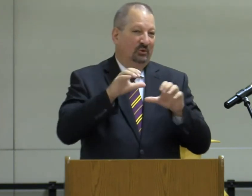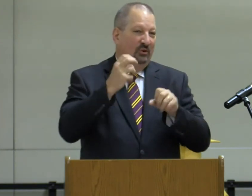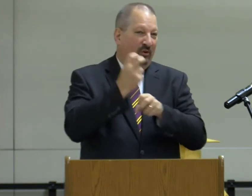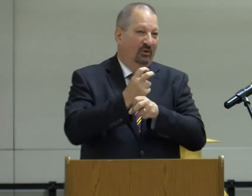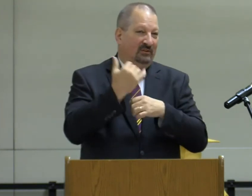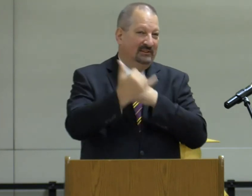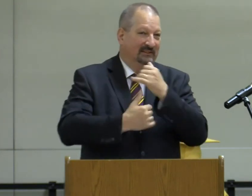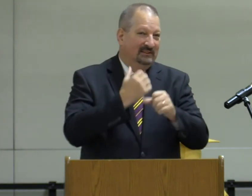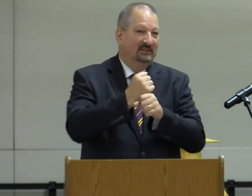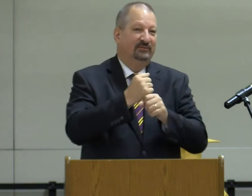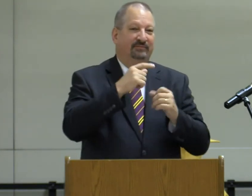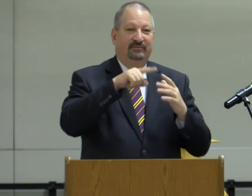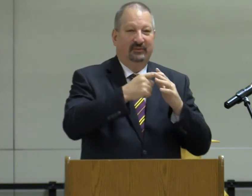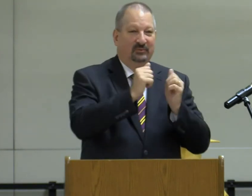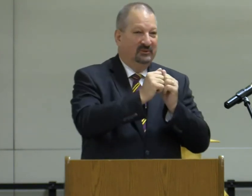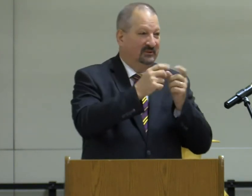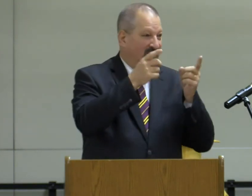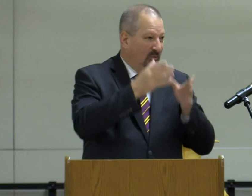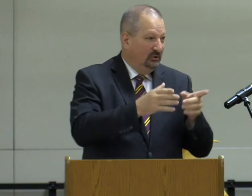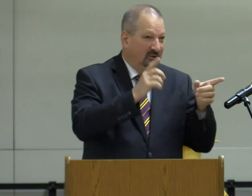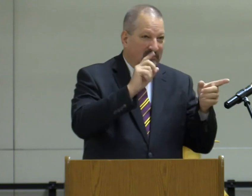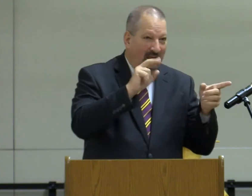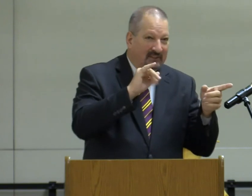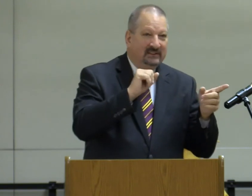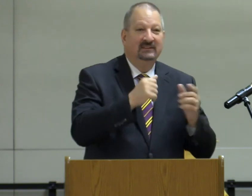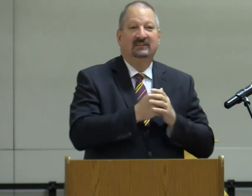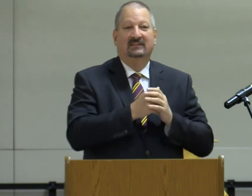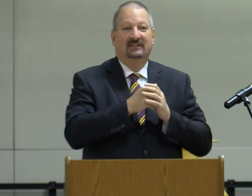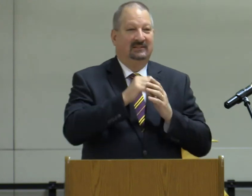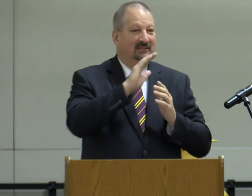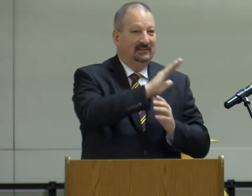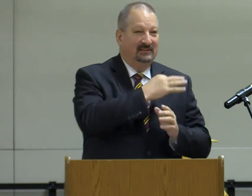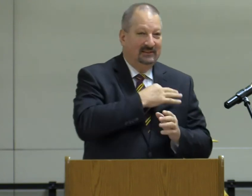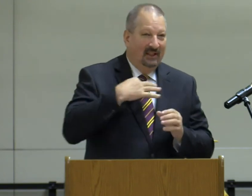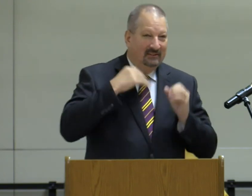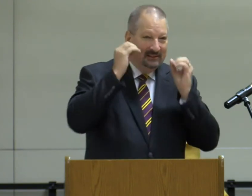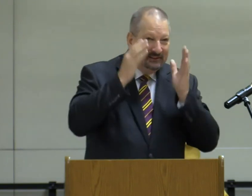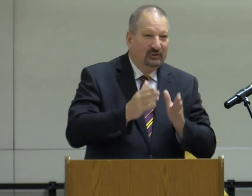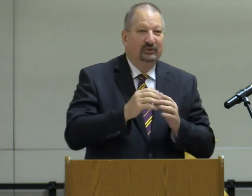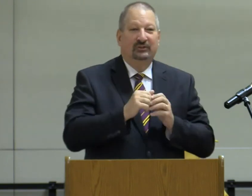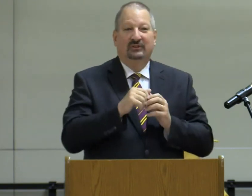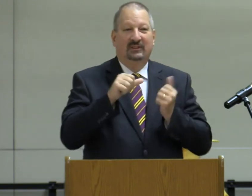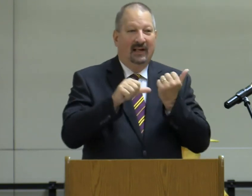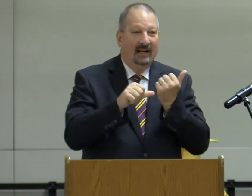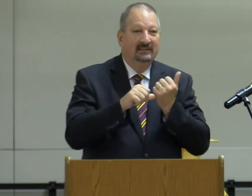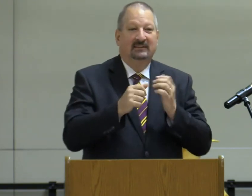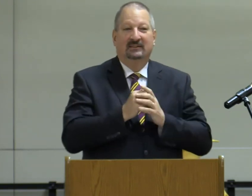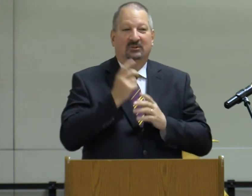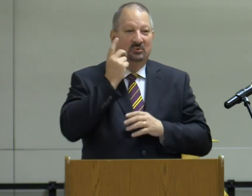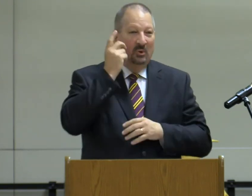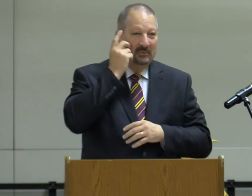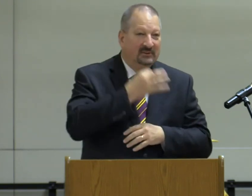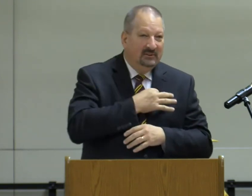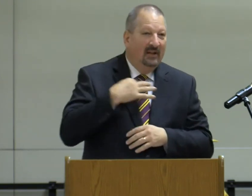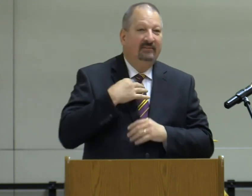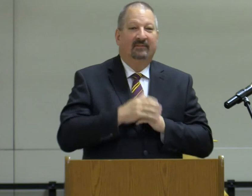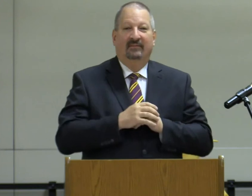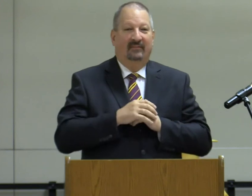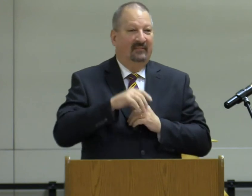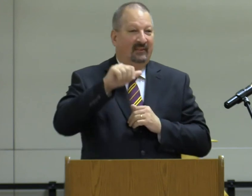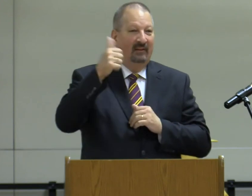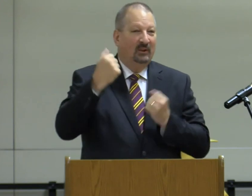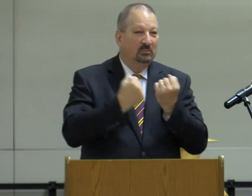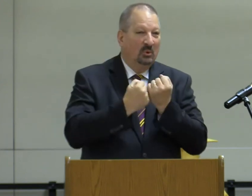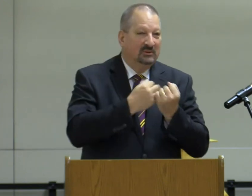just really want to thank everyone and their hard work this year, and Mr. Davis, the director, all the staff,